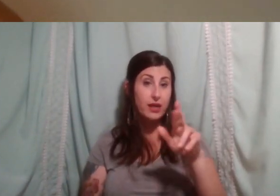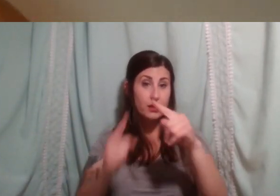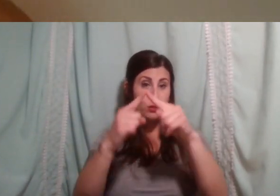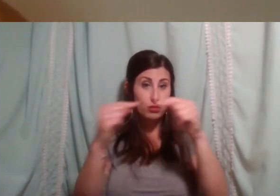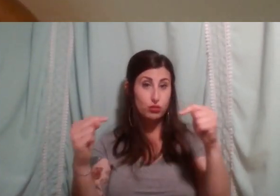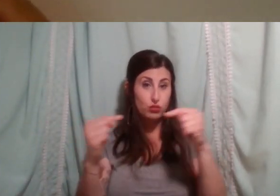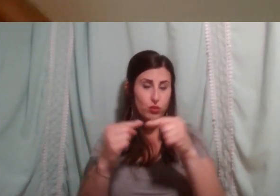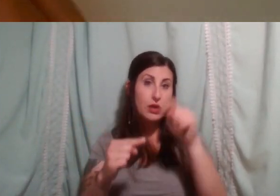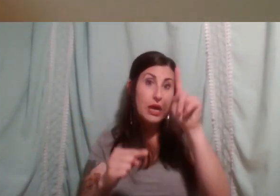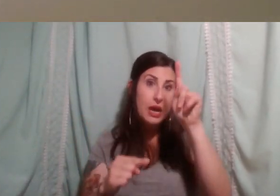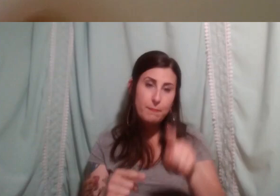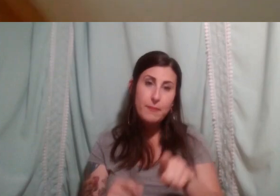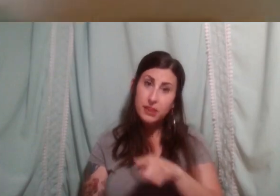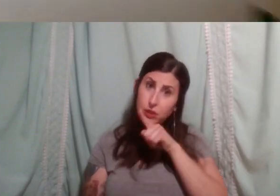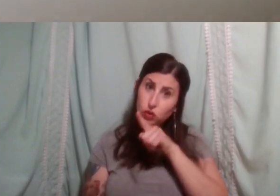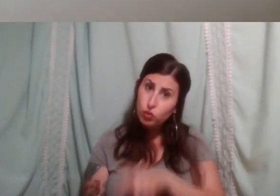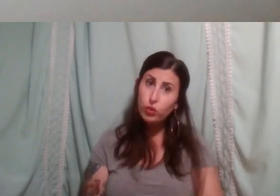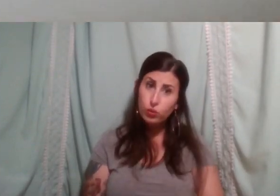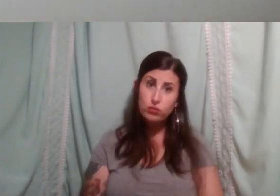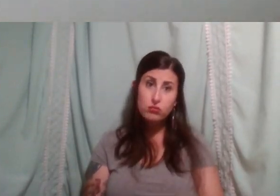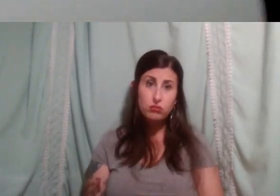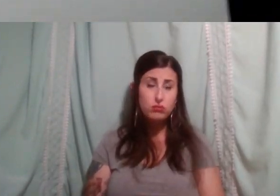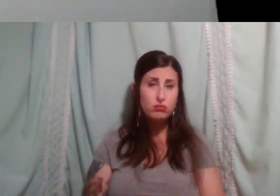to produce a true statement.